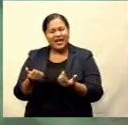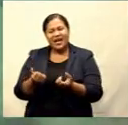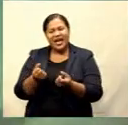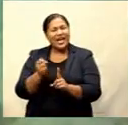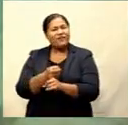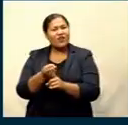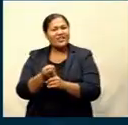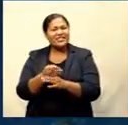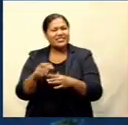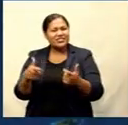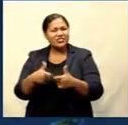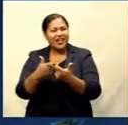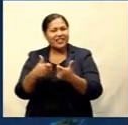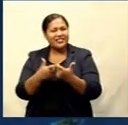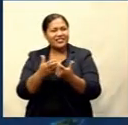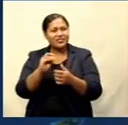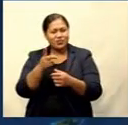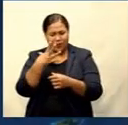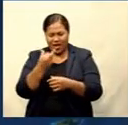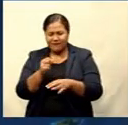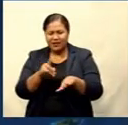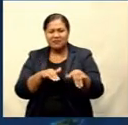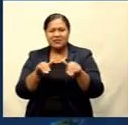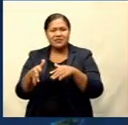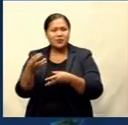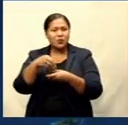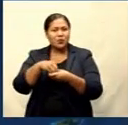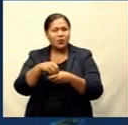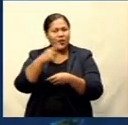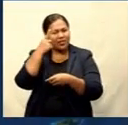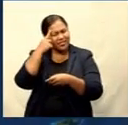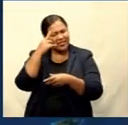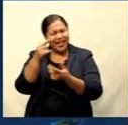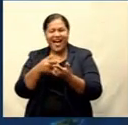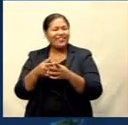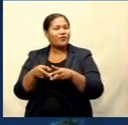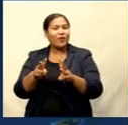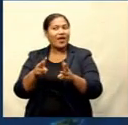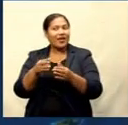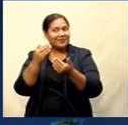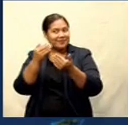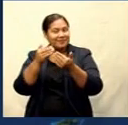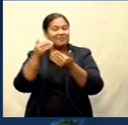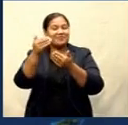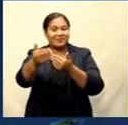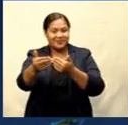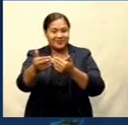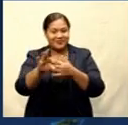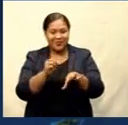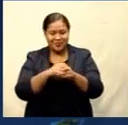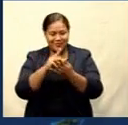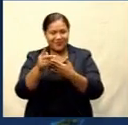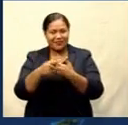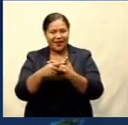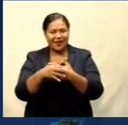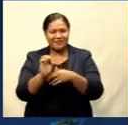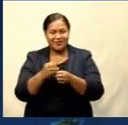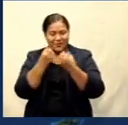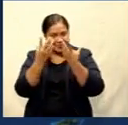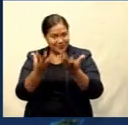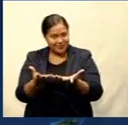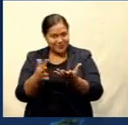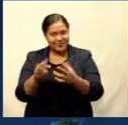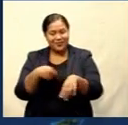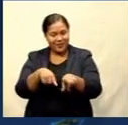get participants thinking about other aspects that's beyond the current program exposure that they get